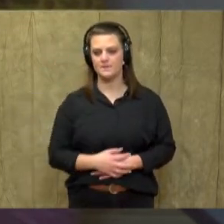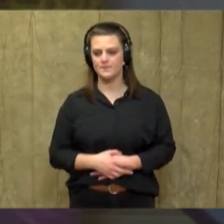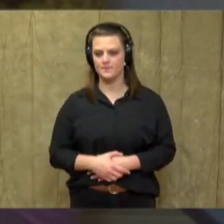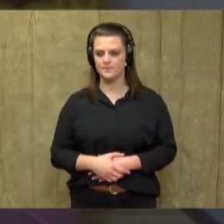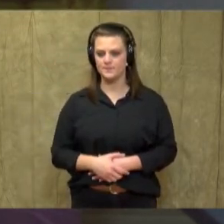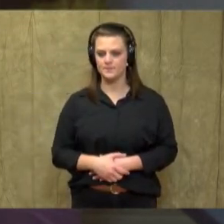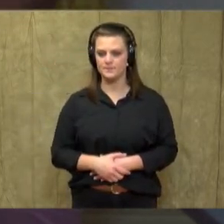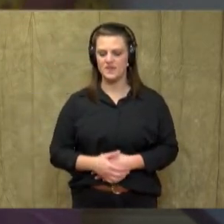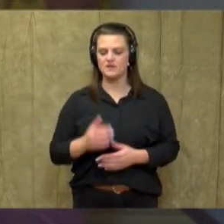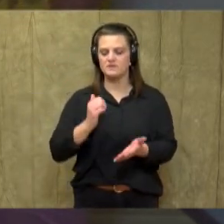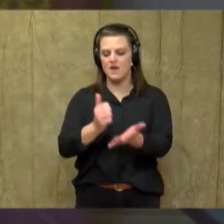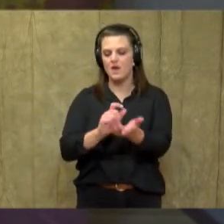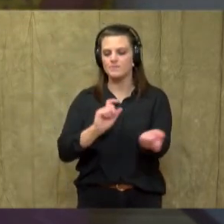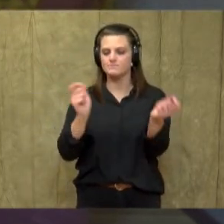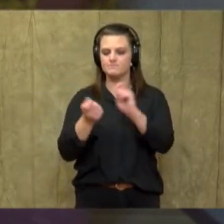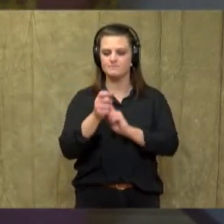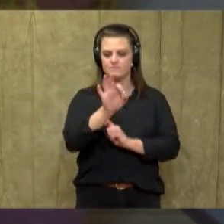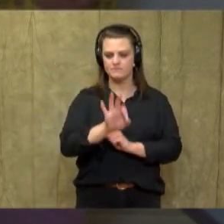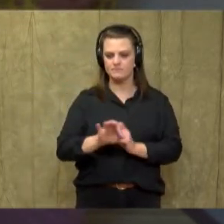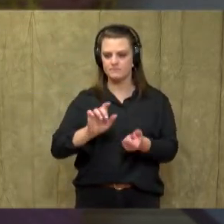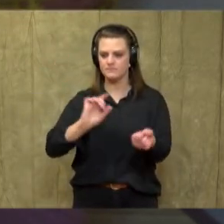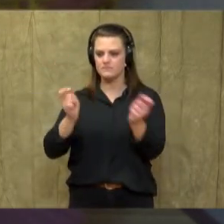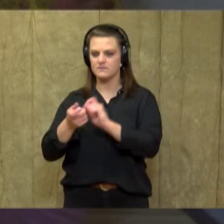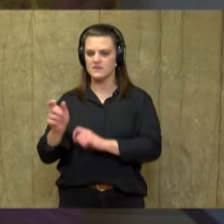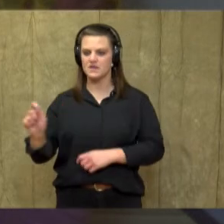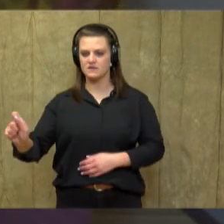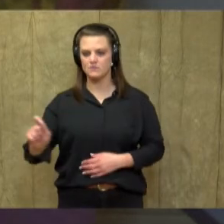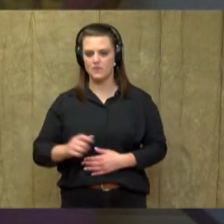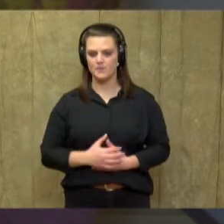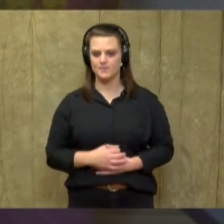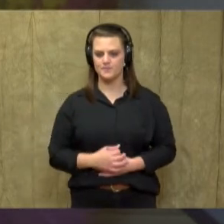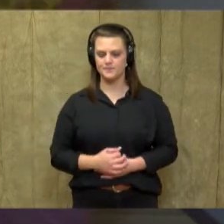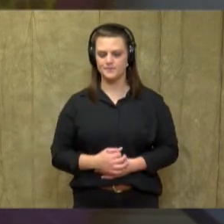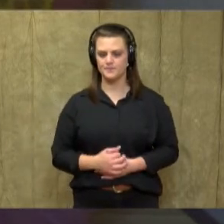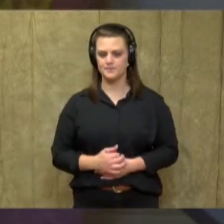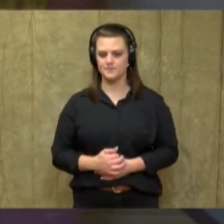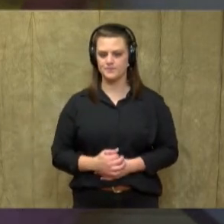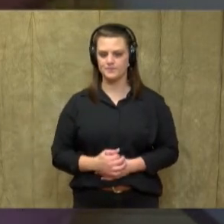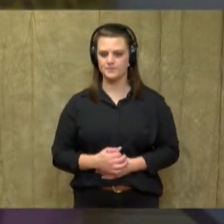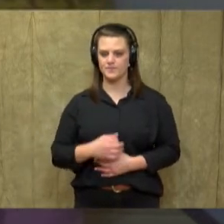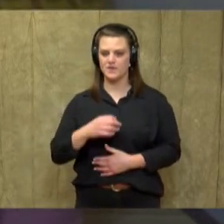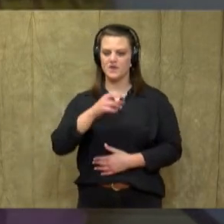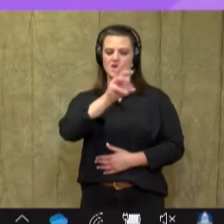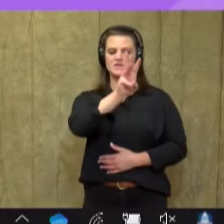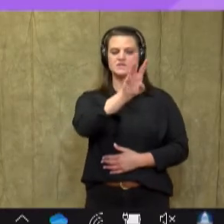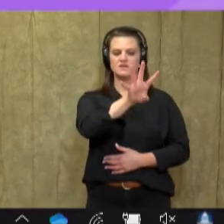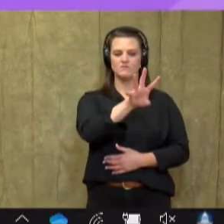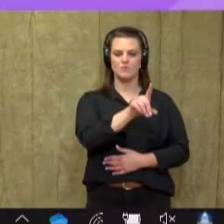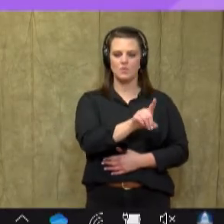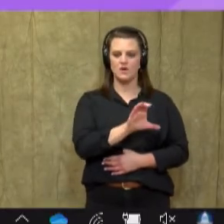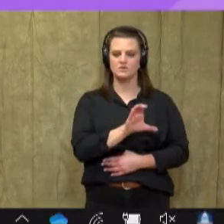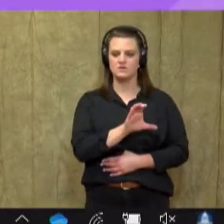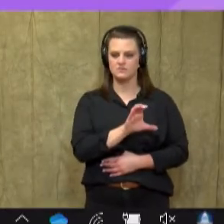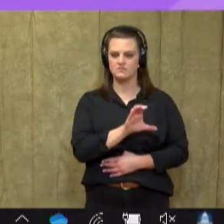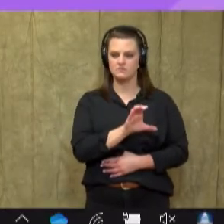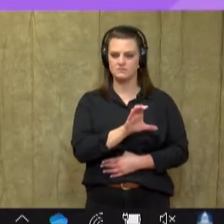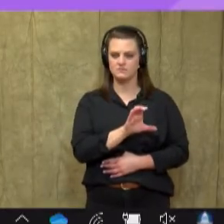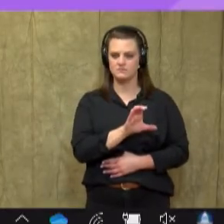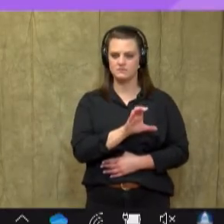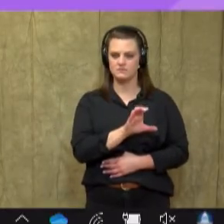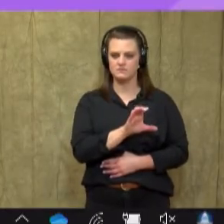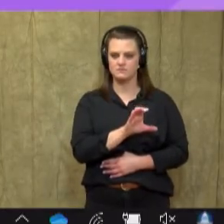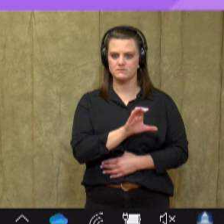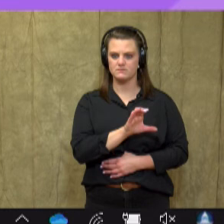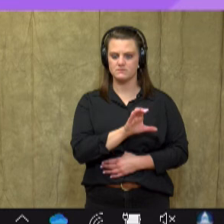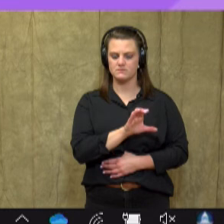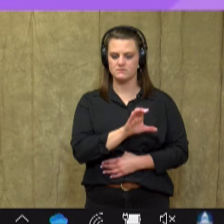your decimals from fractions as well. All right, let's look at our 64 hundredths. All